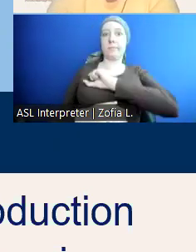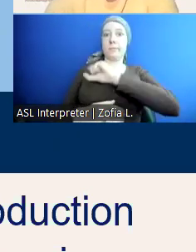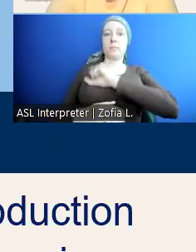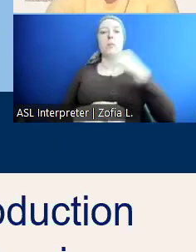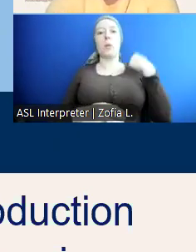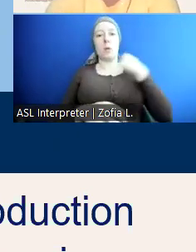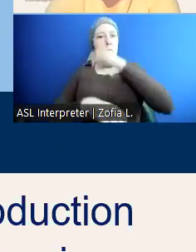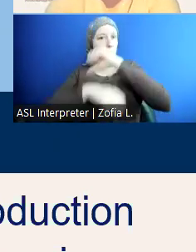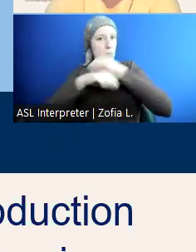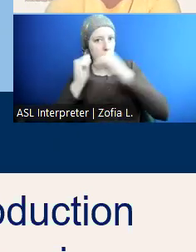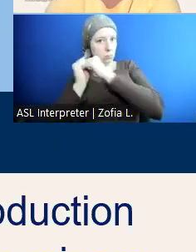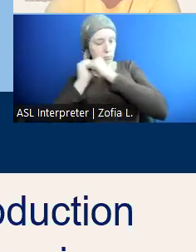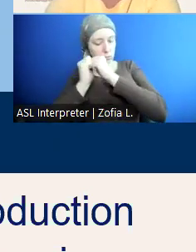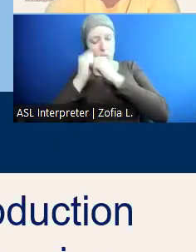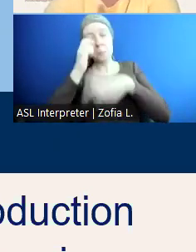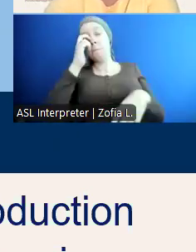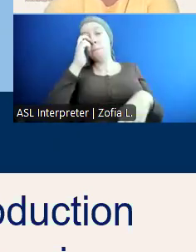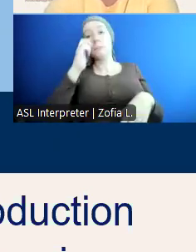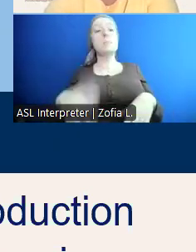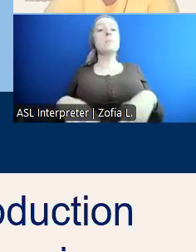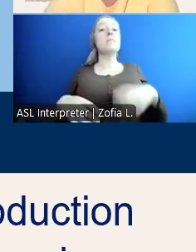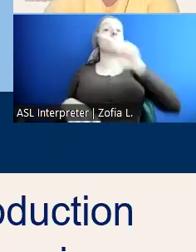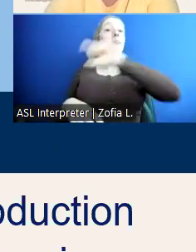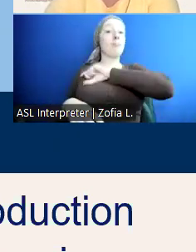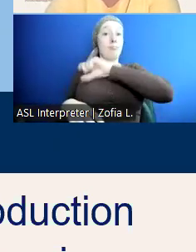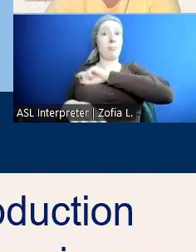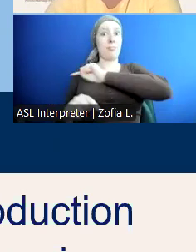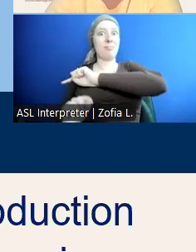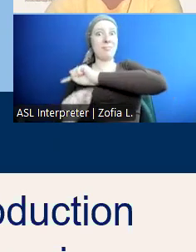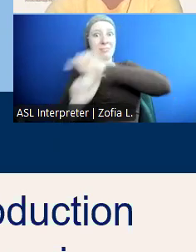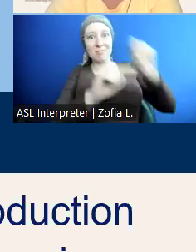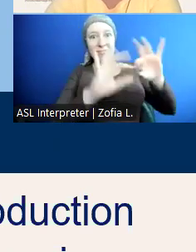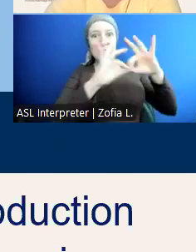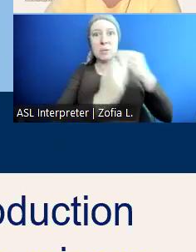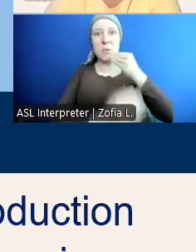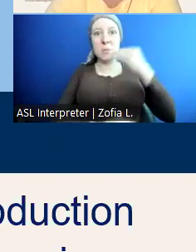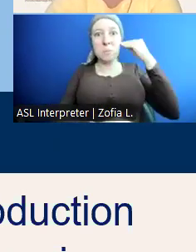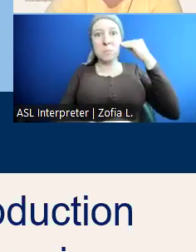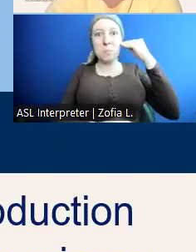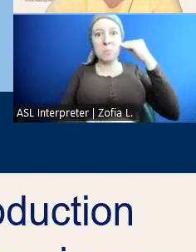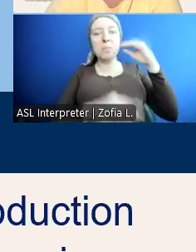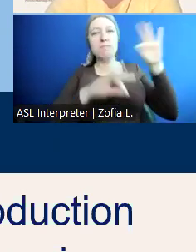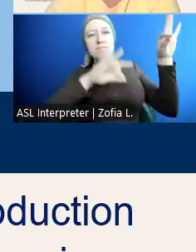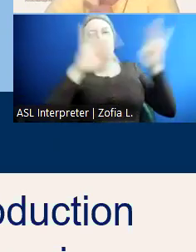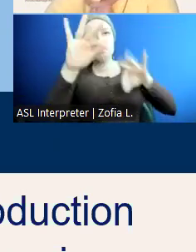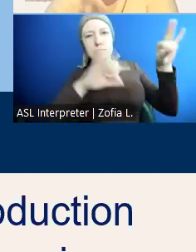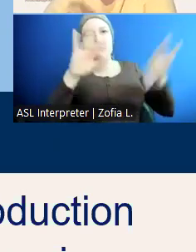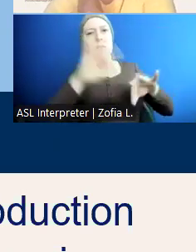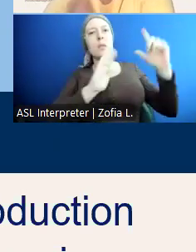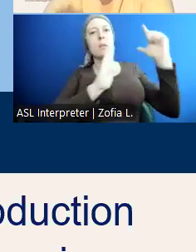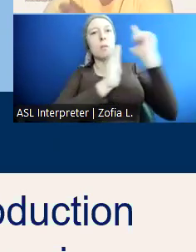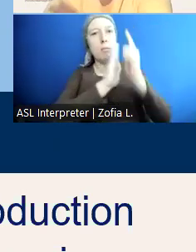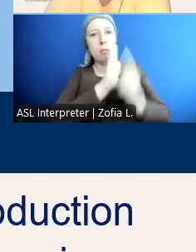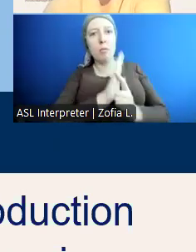together, and law enforcement officers went to that family home. They outlined the law and the